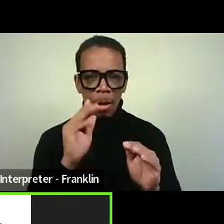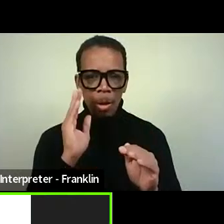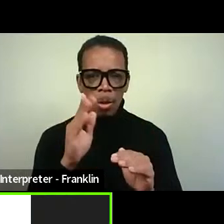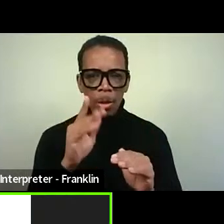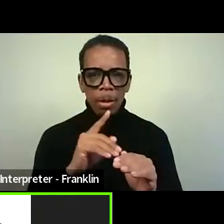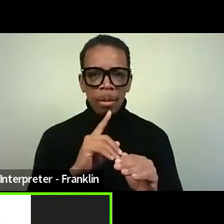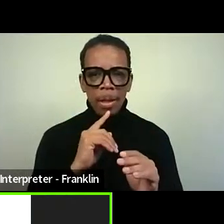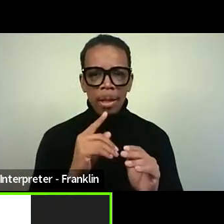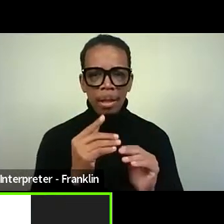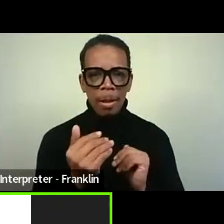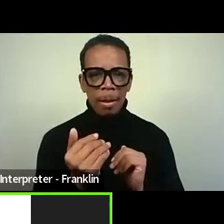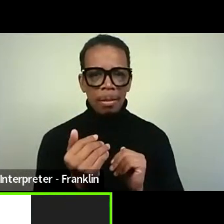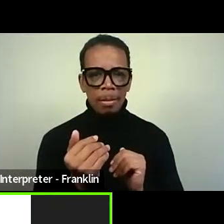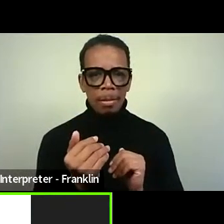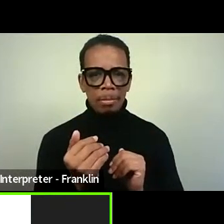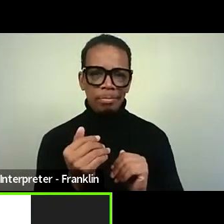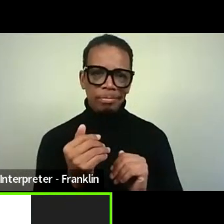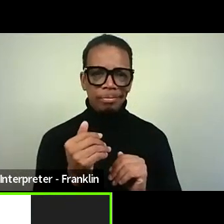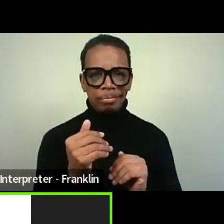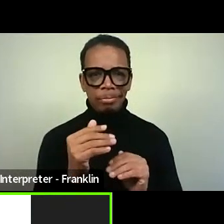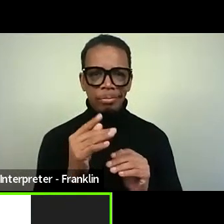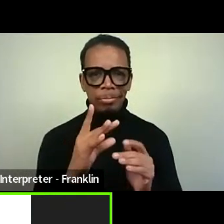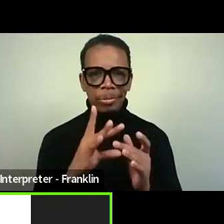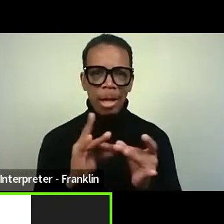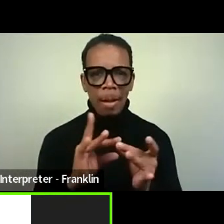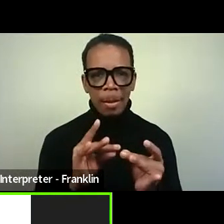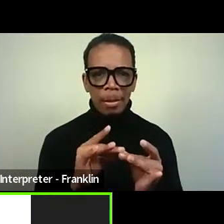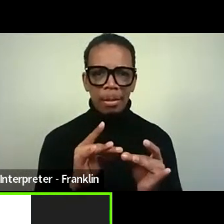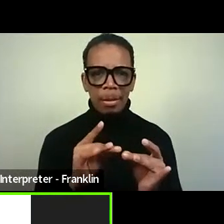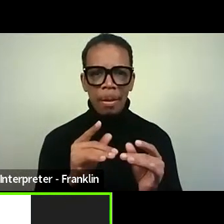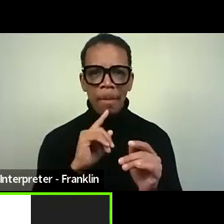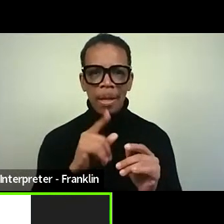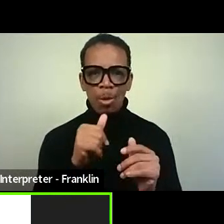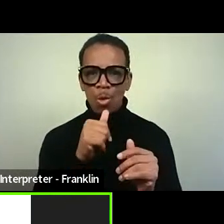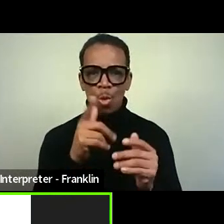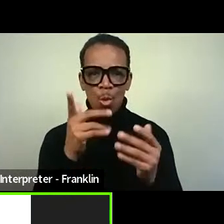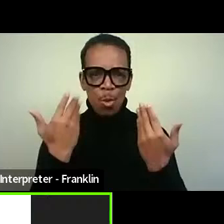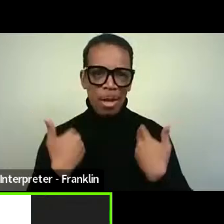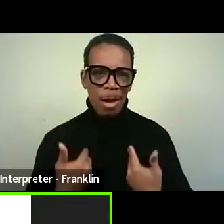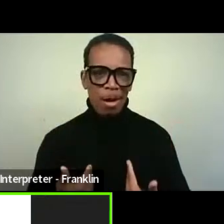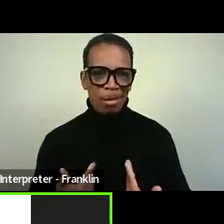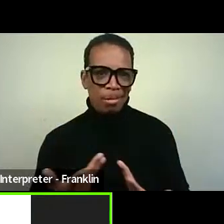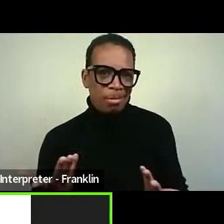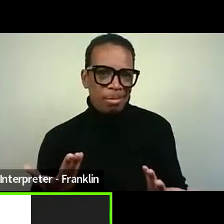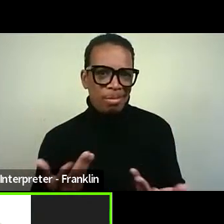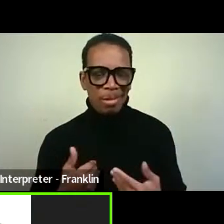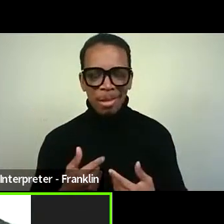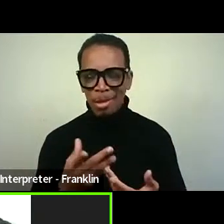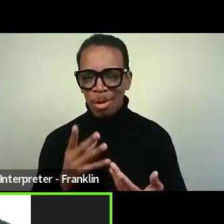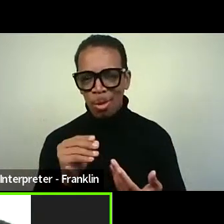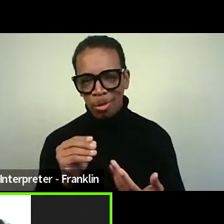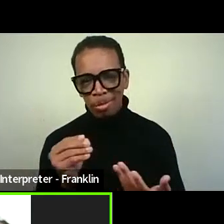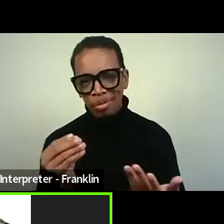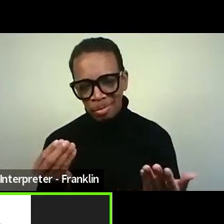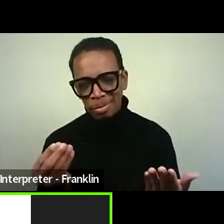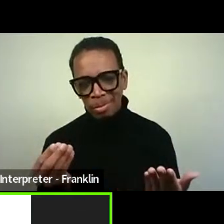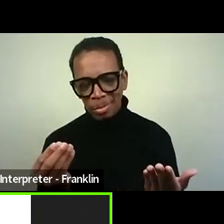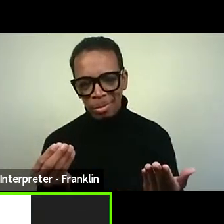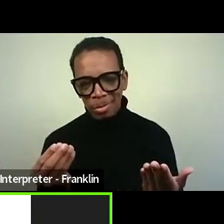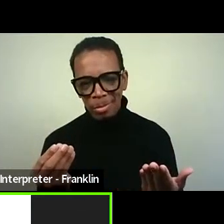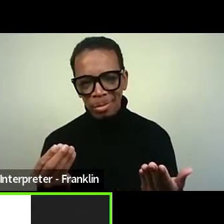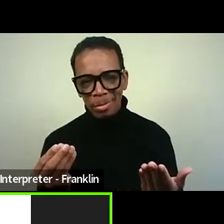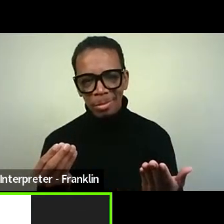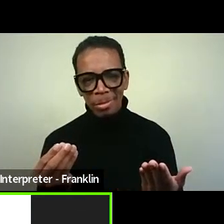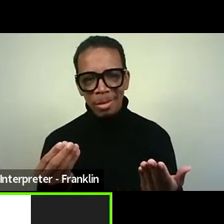be met with some sort of racial comment, especially being who we are in the environment we are. So with that